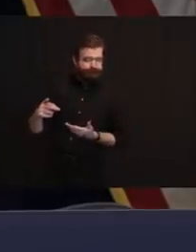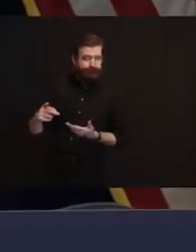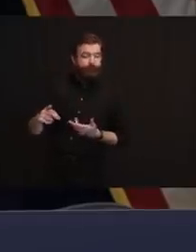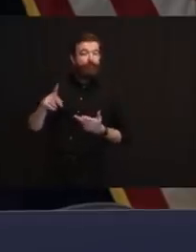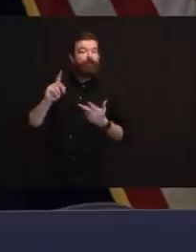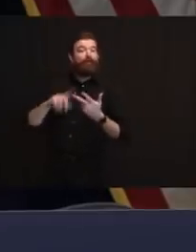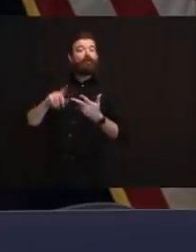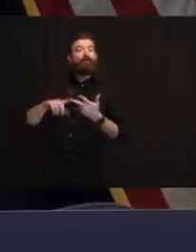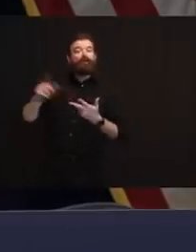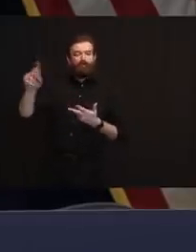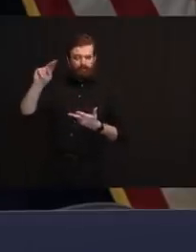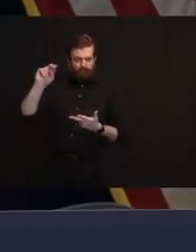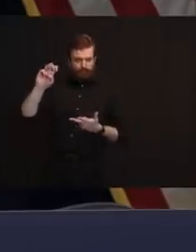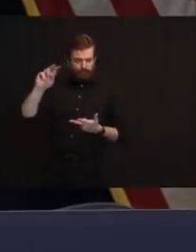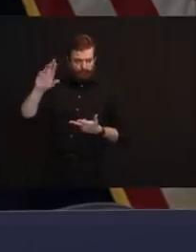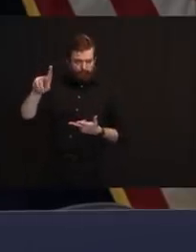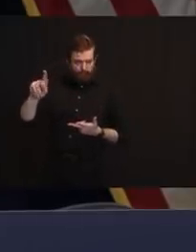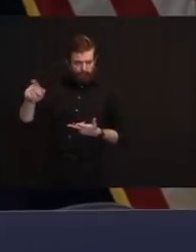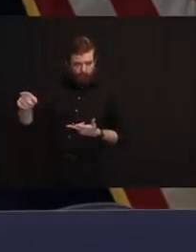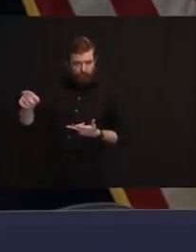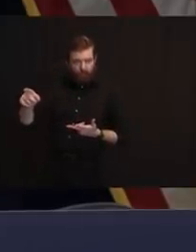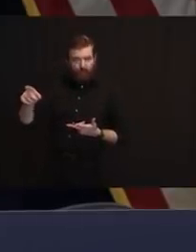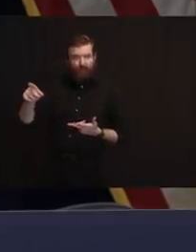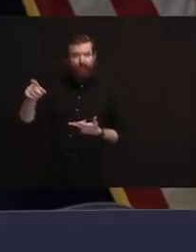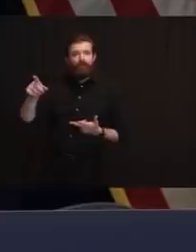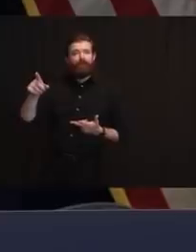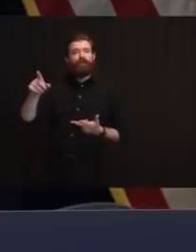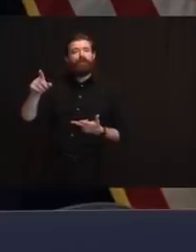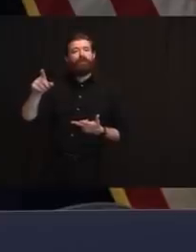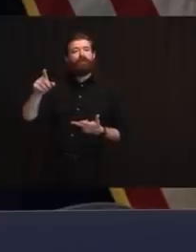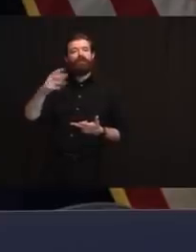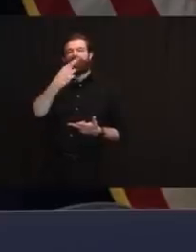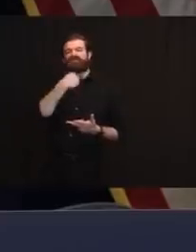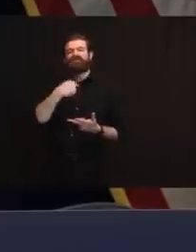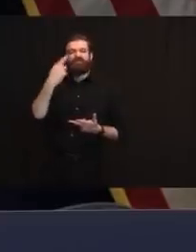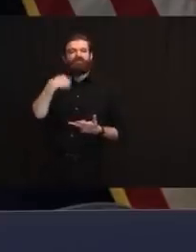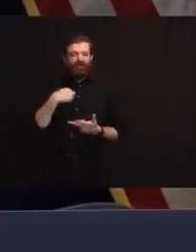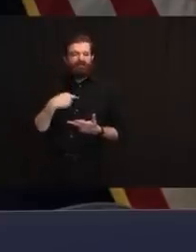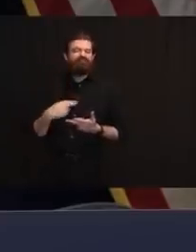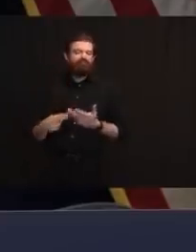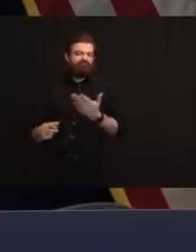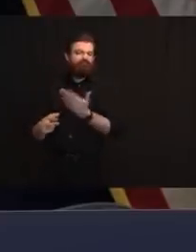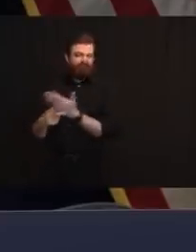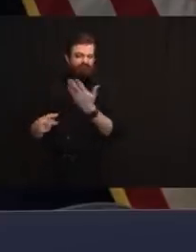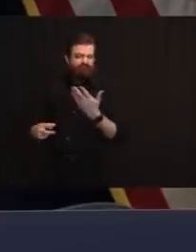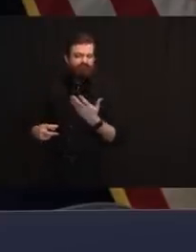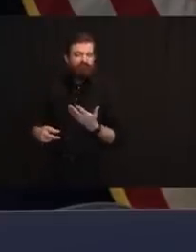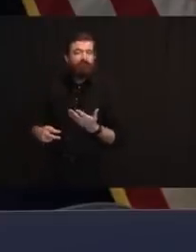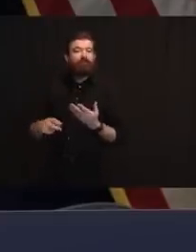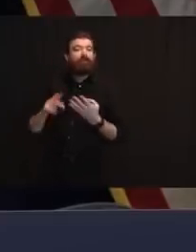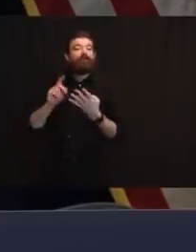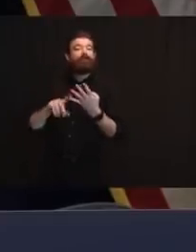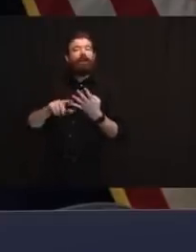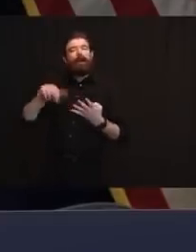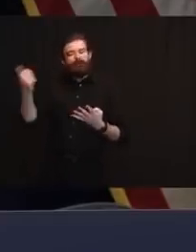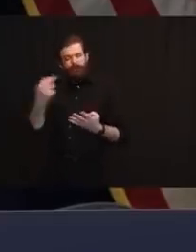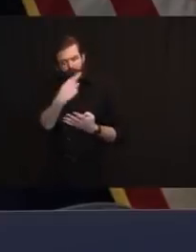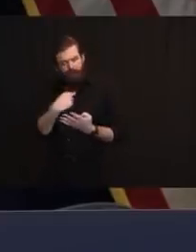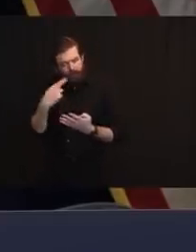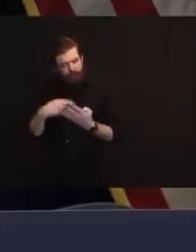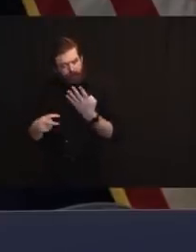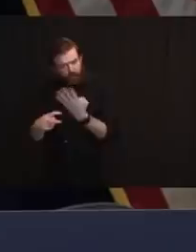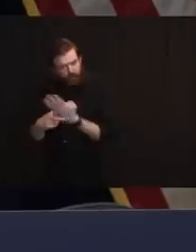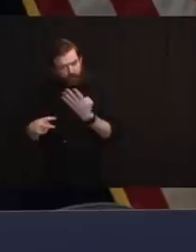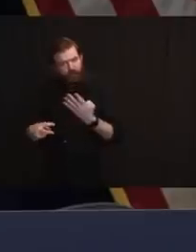Fried Chicken was cited for EO violation. Sabre Restaurant in Newark cited. La Rouge Restaurant in Newark, and